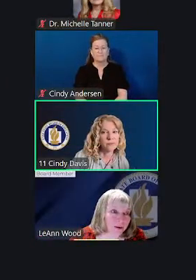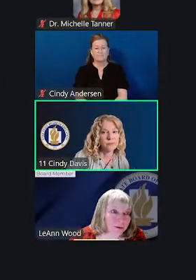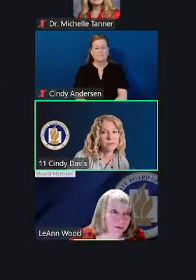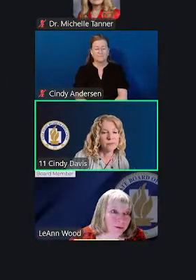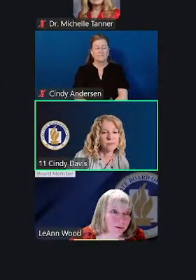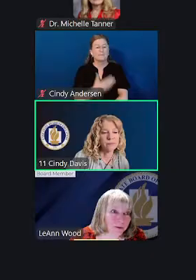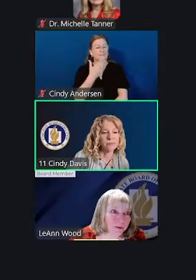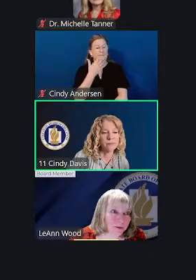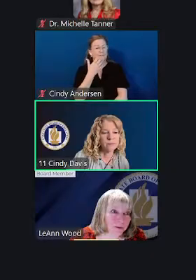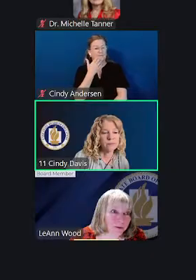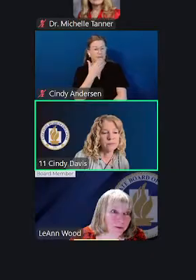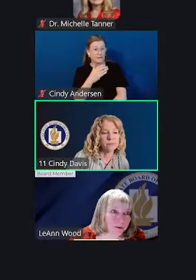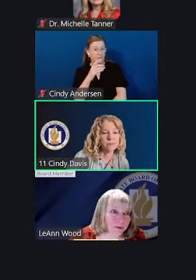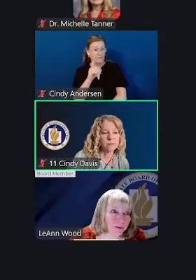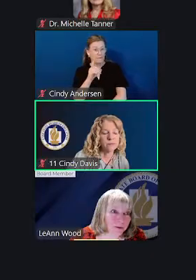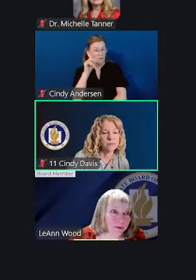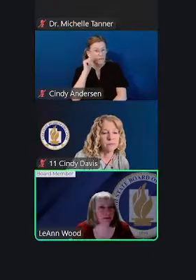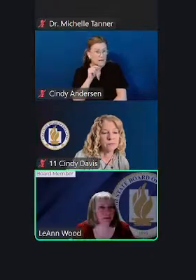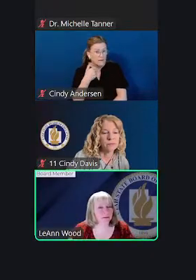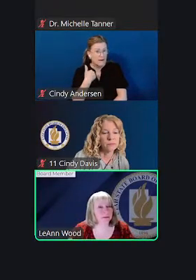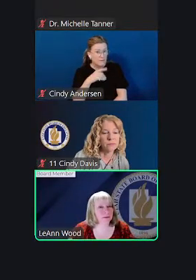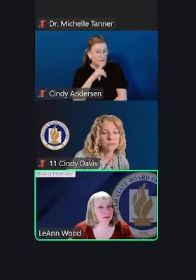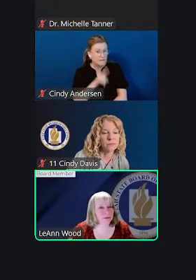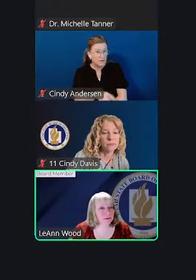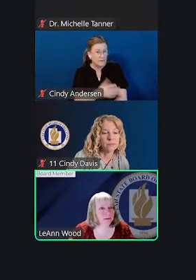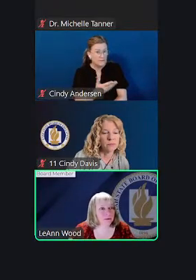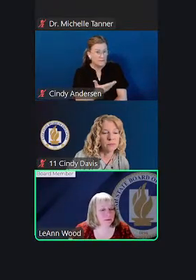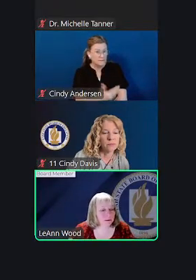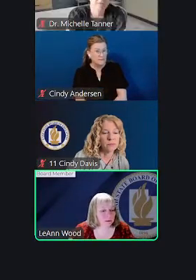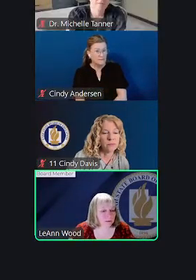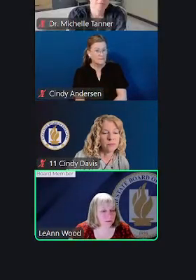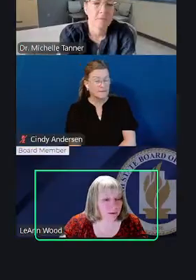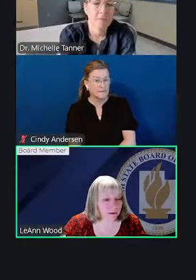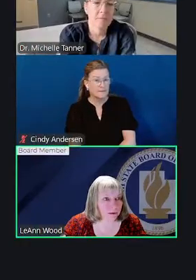Thank you. Dr. Tanner, do you have a response to this?